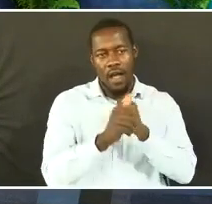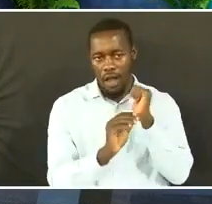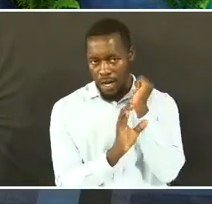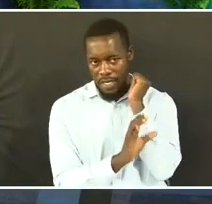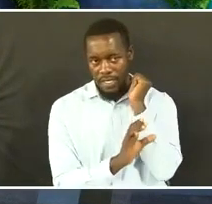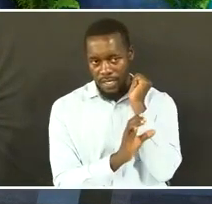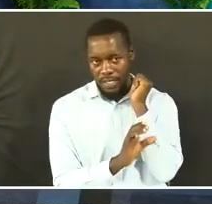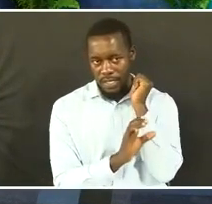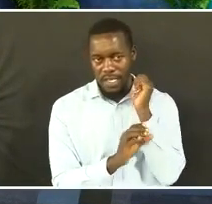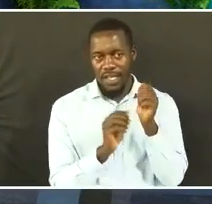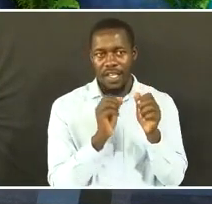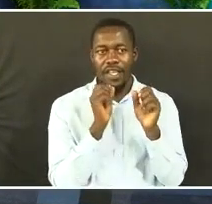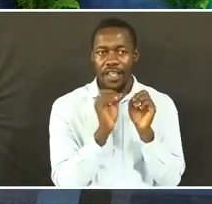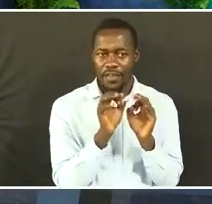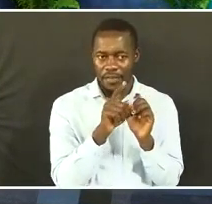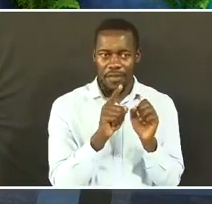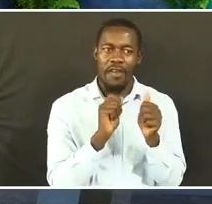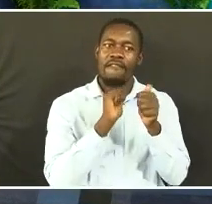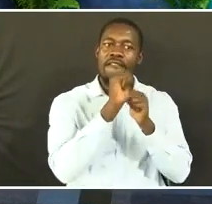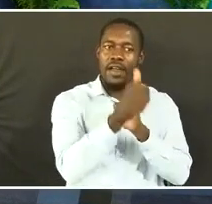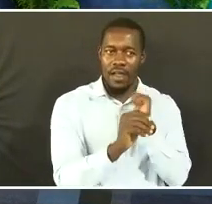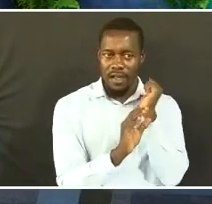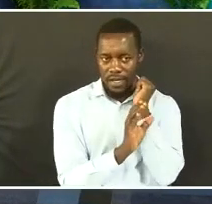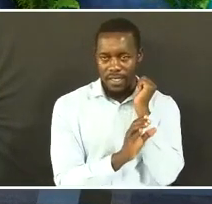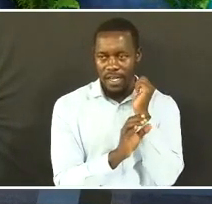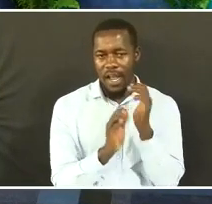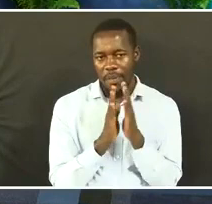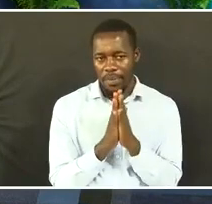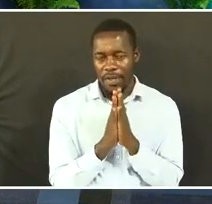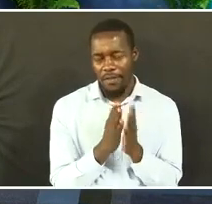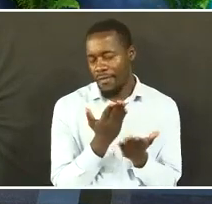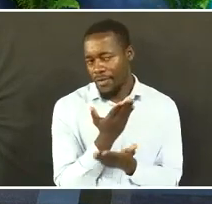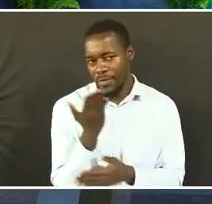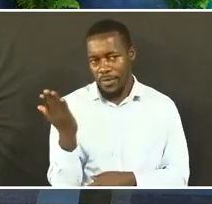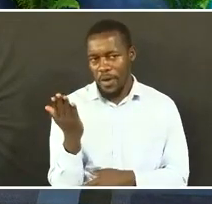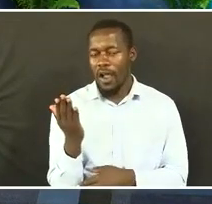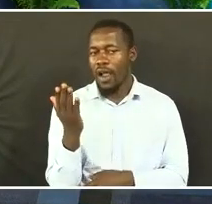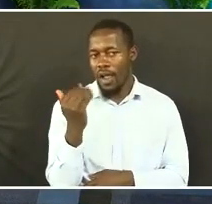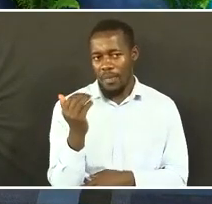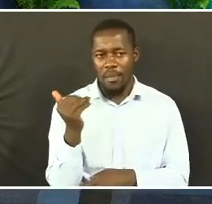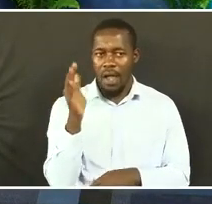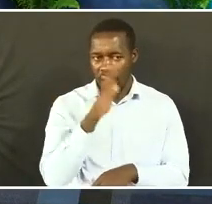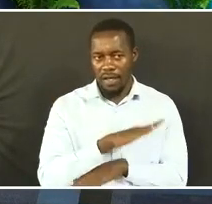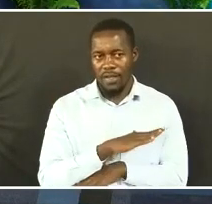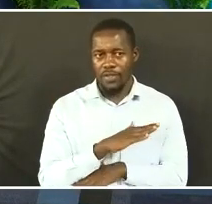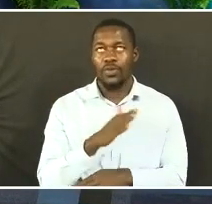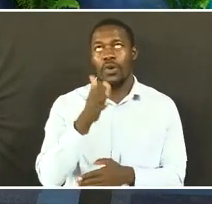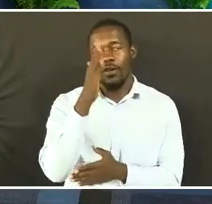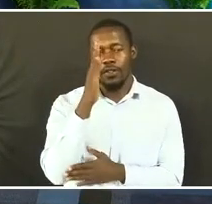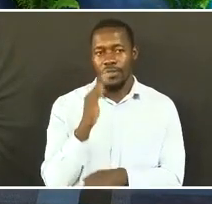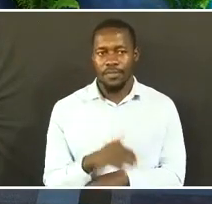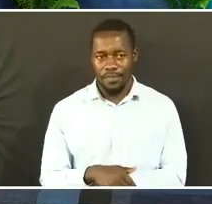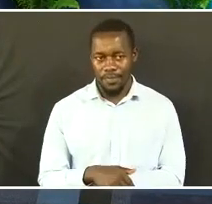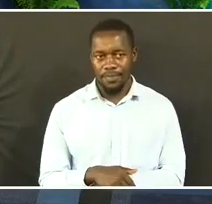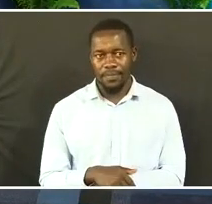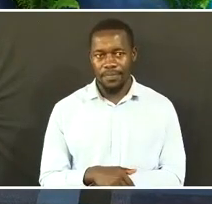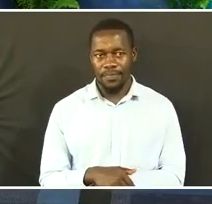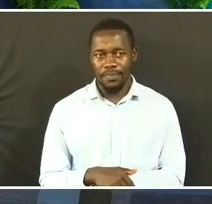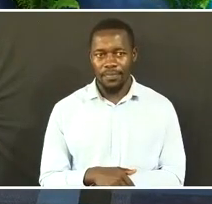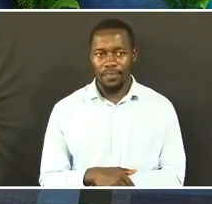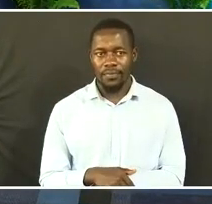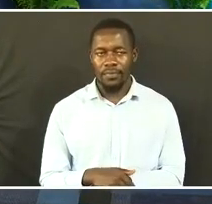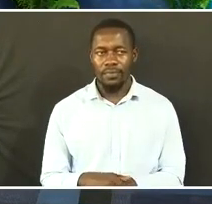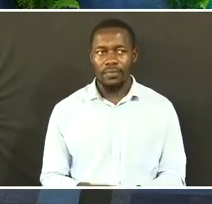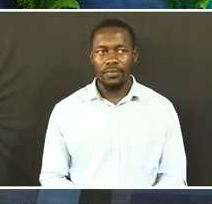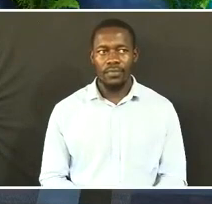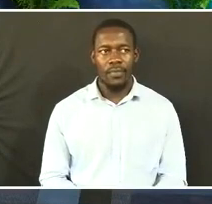rims of the blessed, that country so far, so bright and so fair. But what must it be to